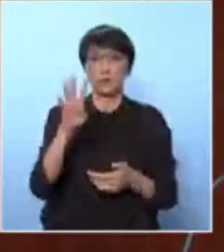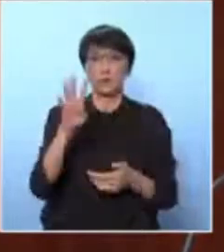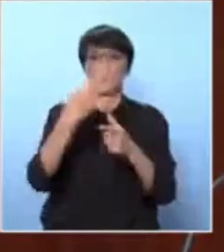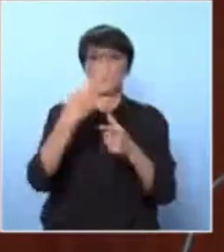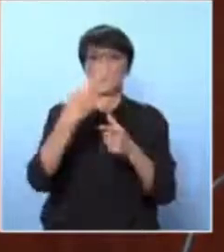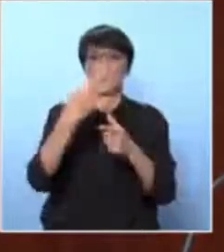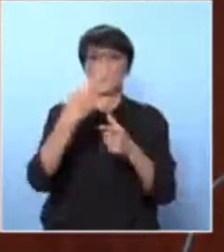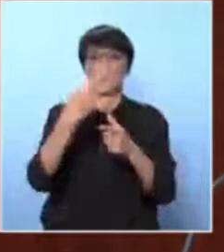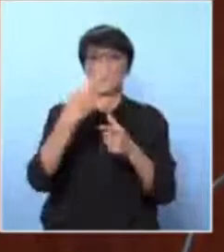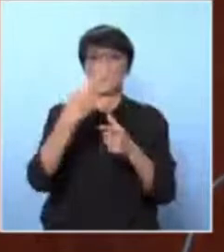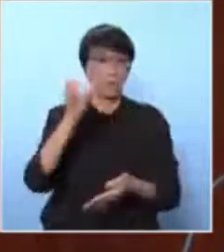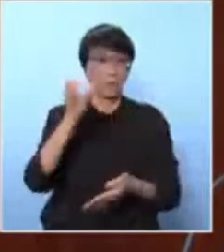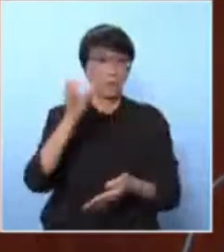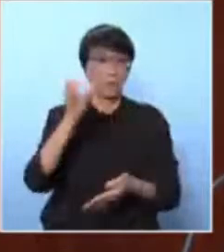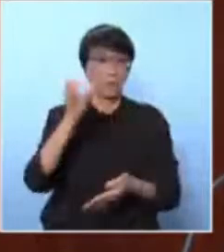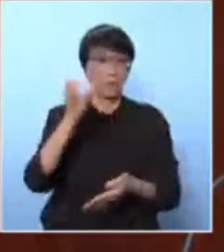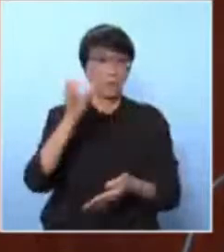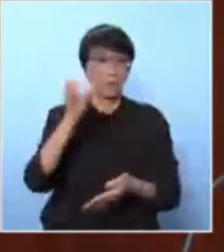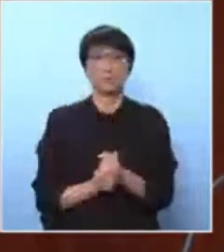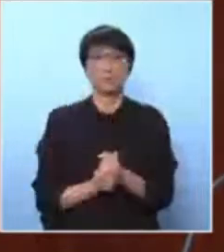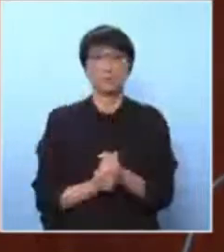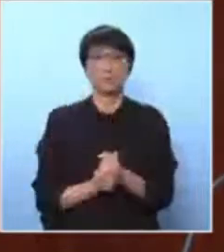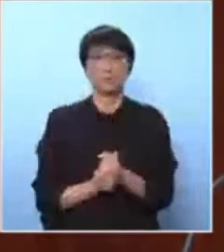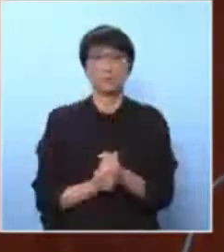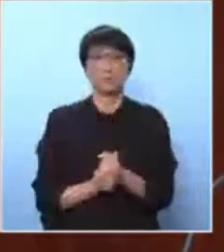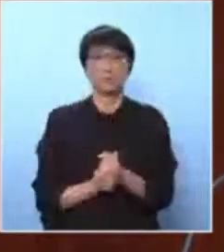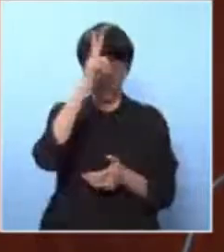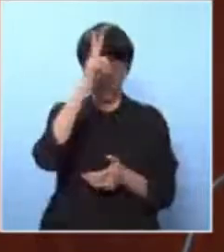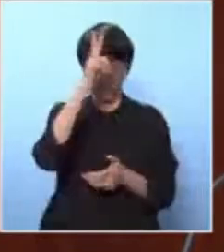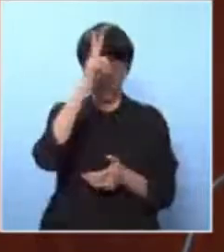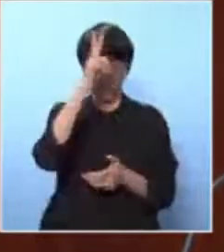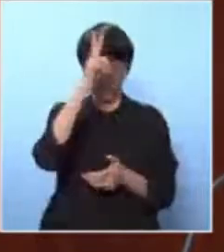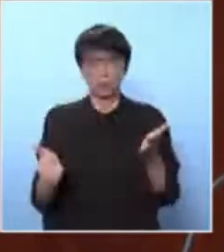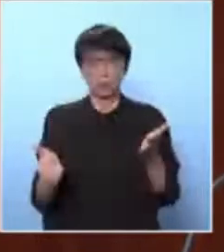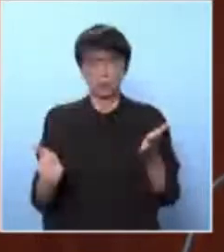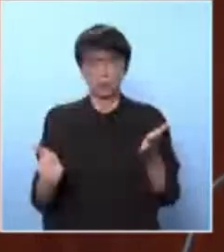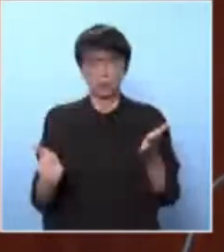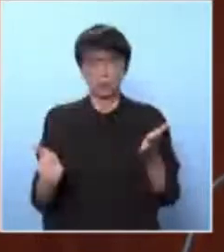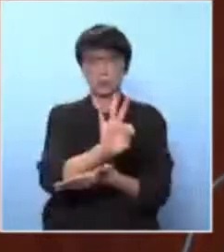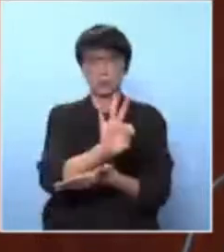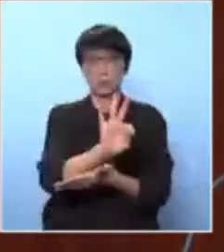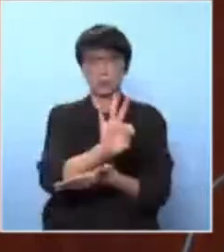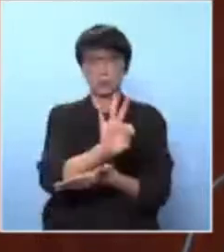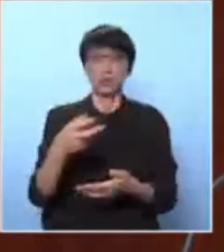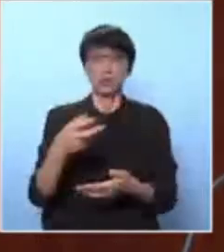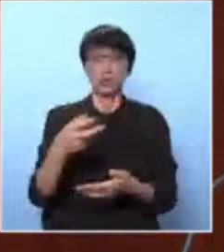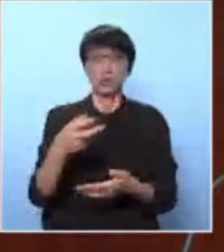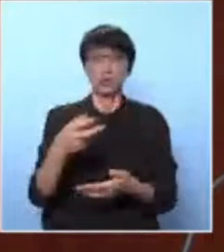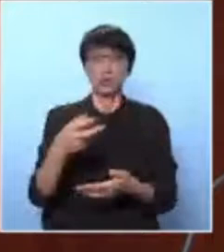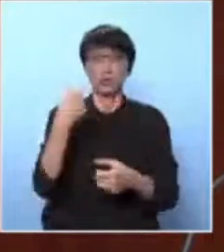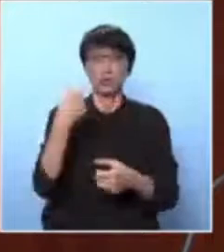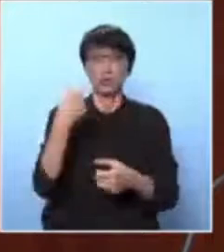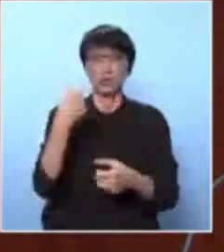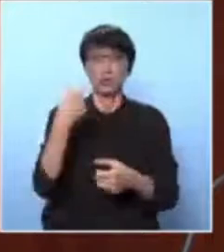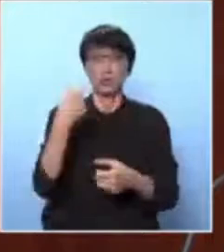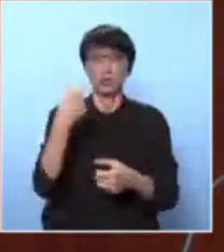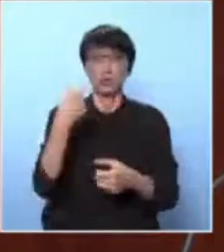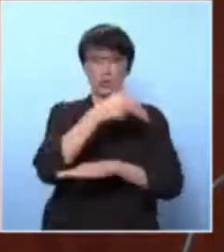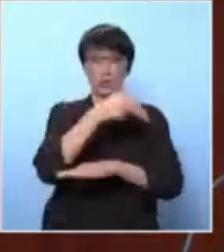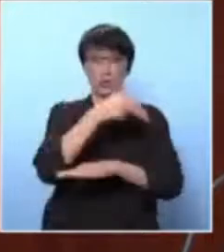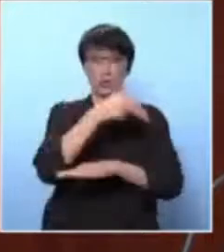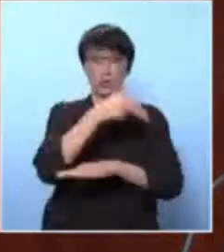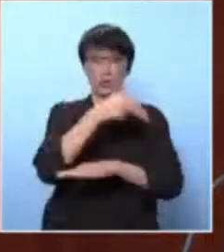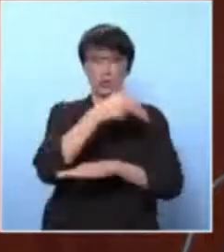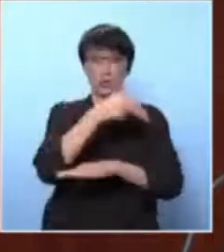year. The government will launch a 3-year re-employment allowance pilot scheme, targeting as elderly